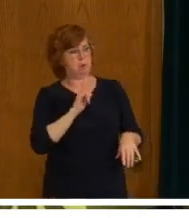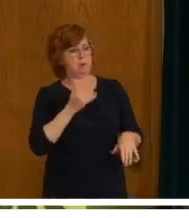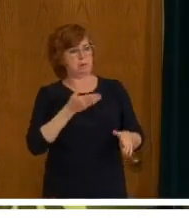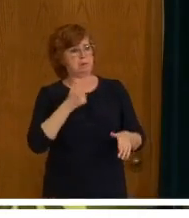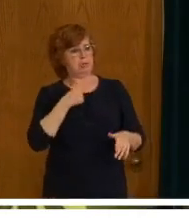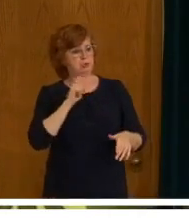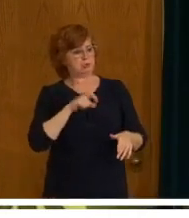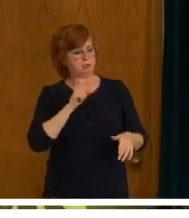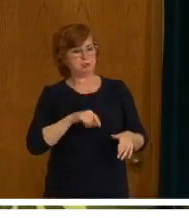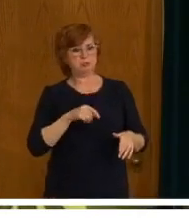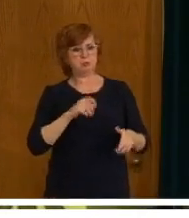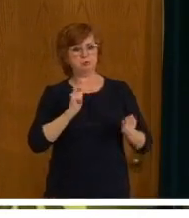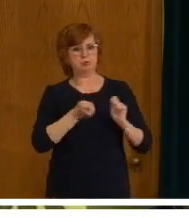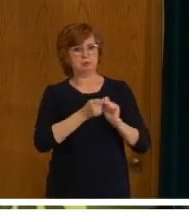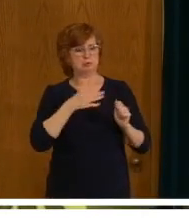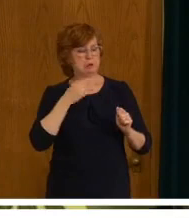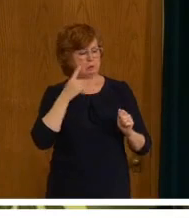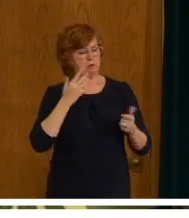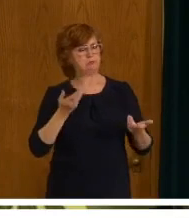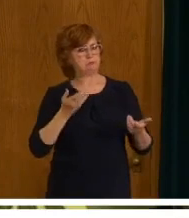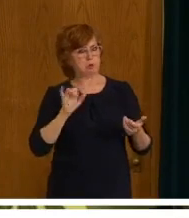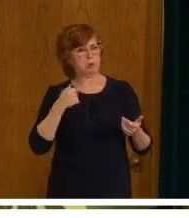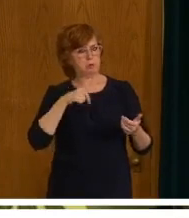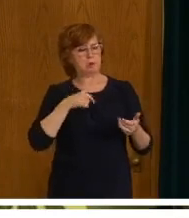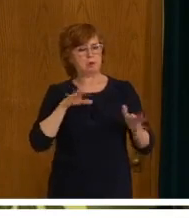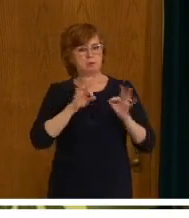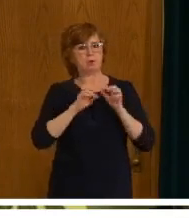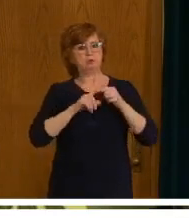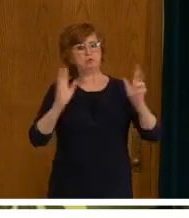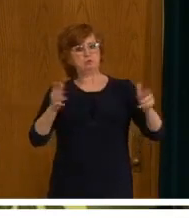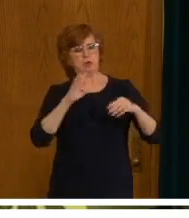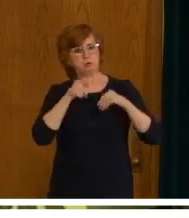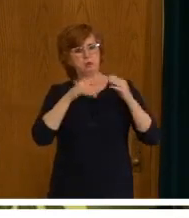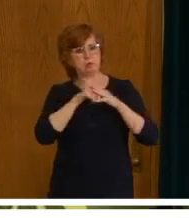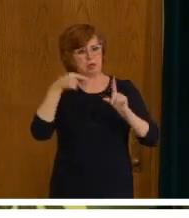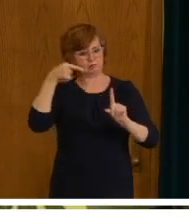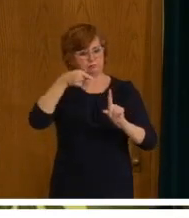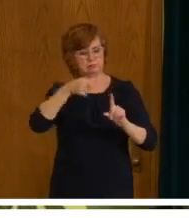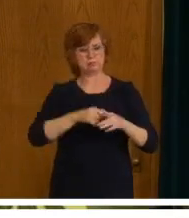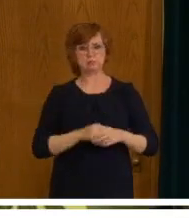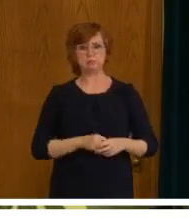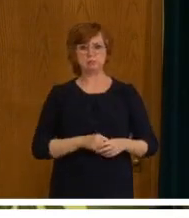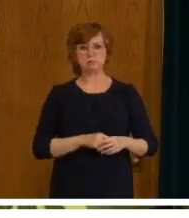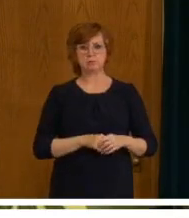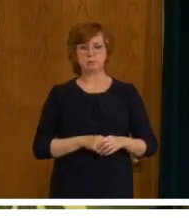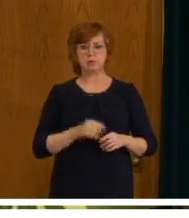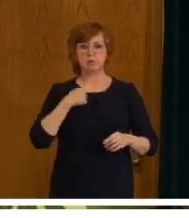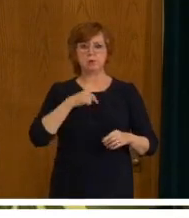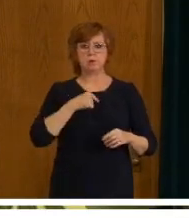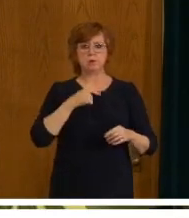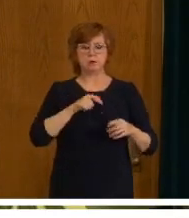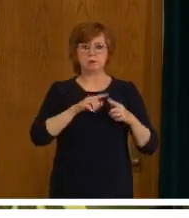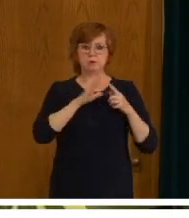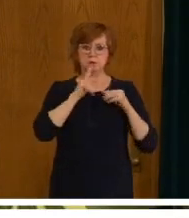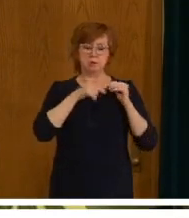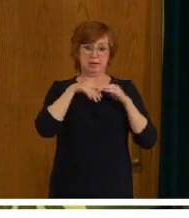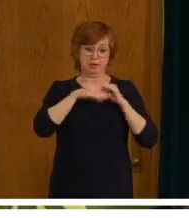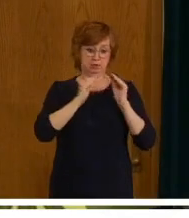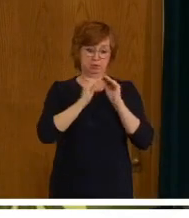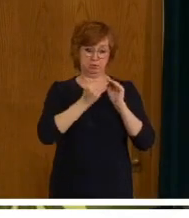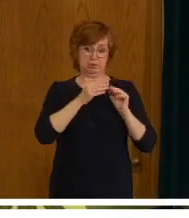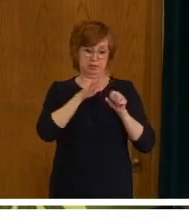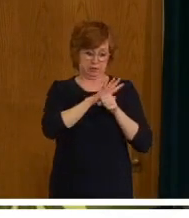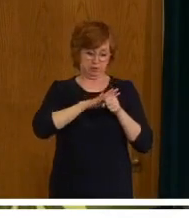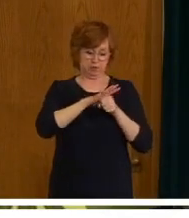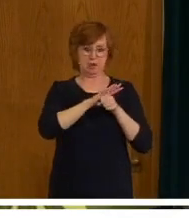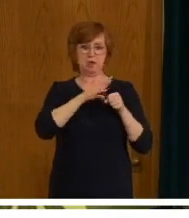in reopening our communities, of which we are going to do, but move forward and ensure that more people, if not virtually everyone in our communities,